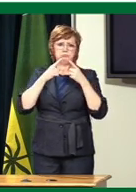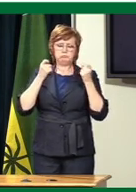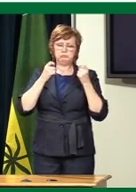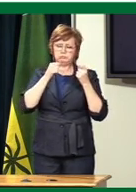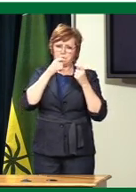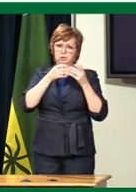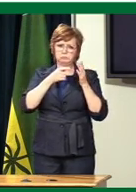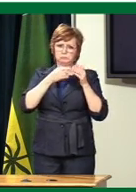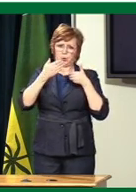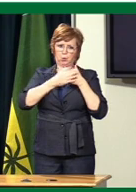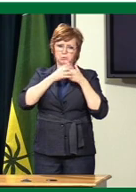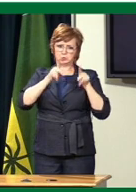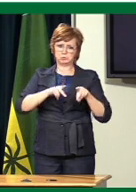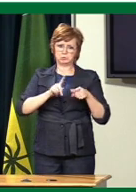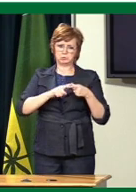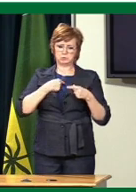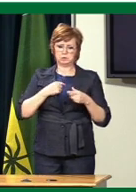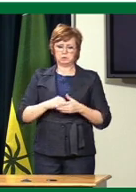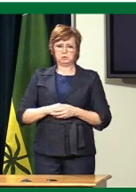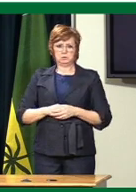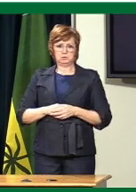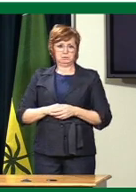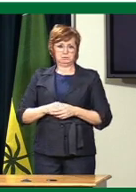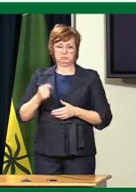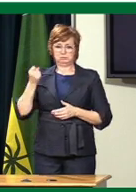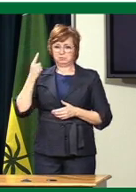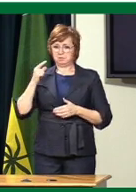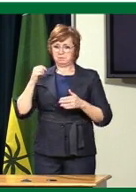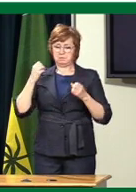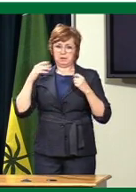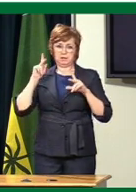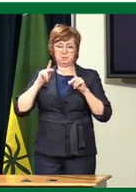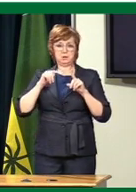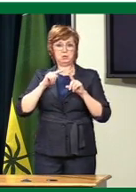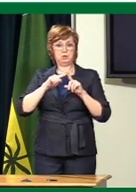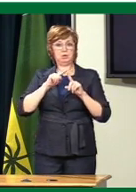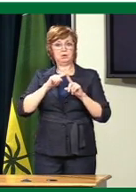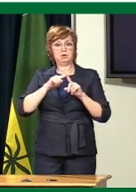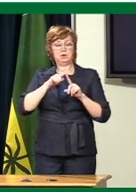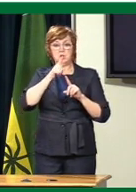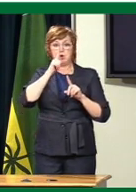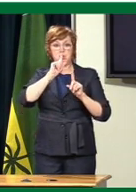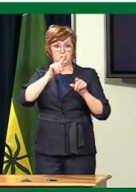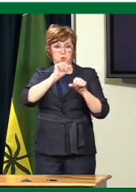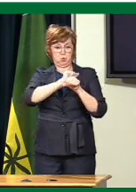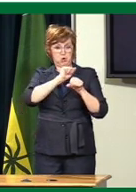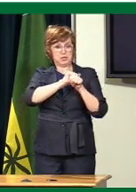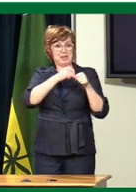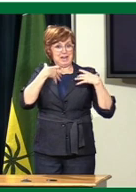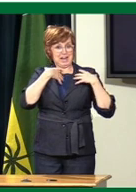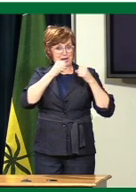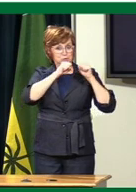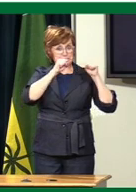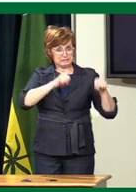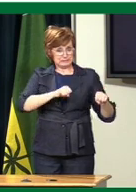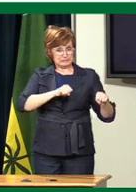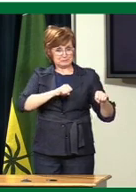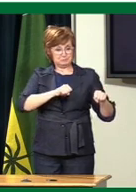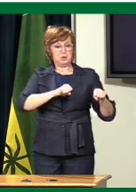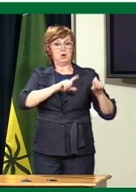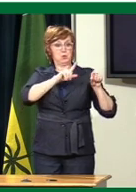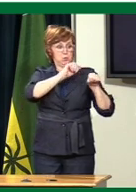including many healthcare workers, have actually been significantly limiting their social activities over the last 9 months. So not